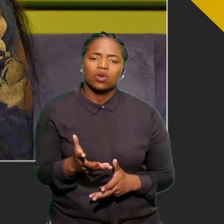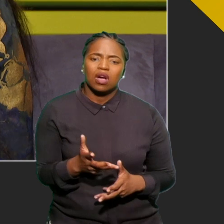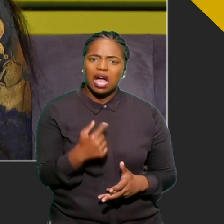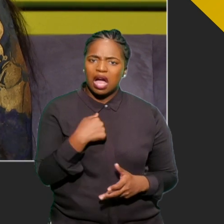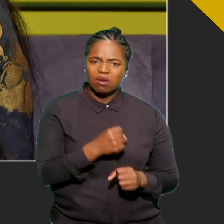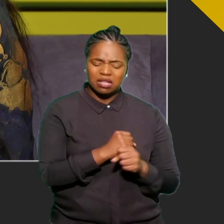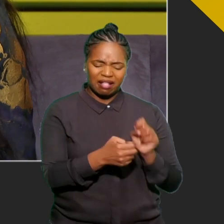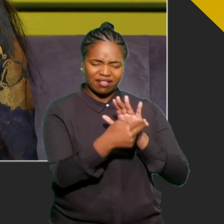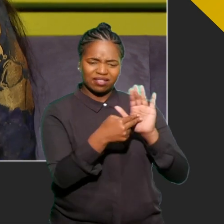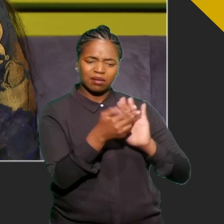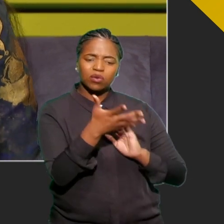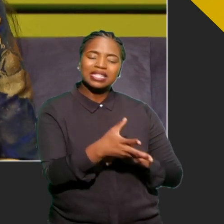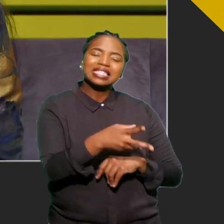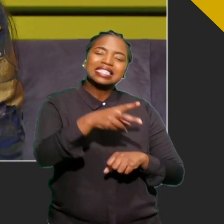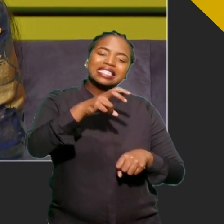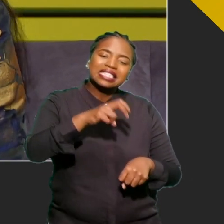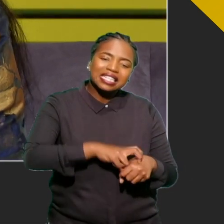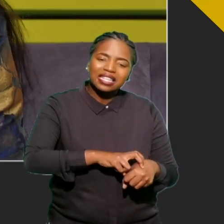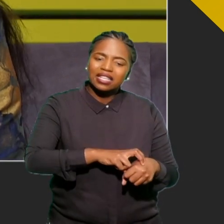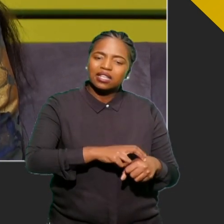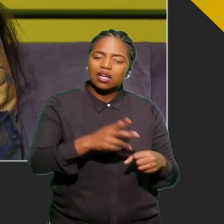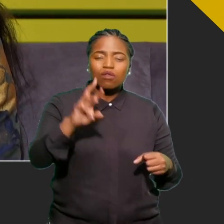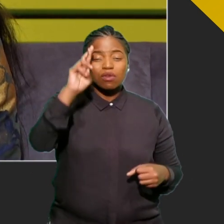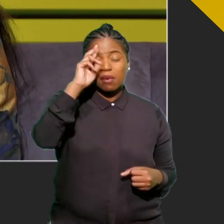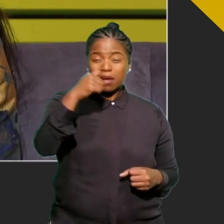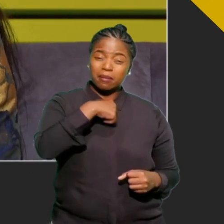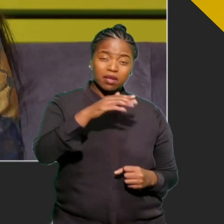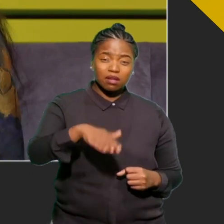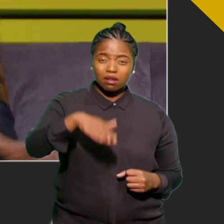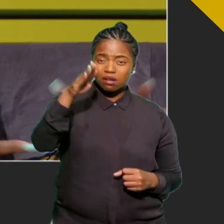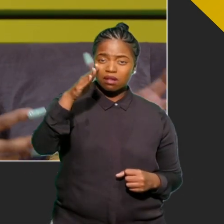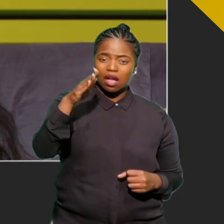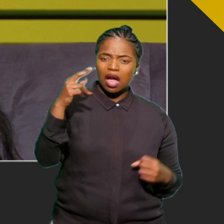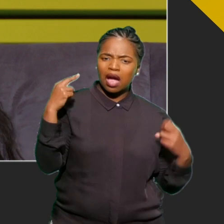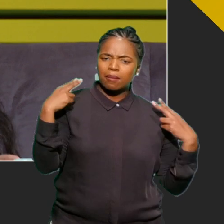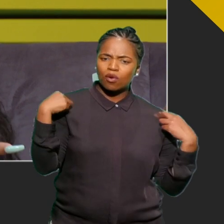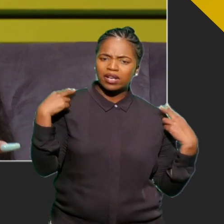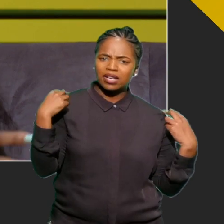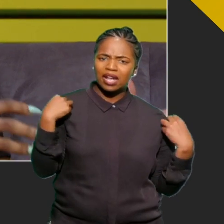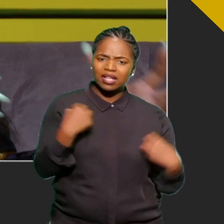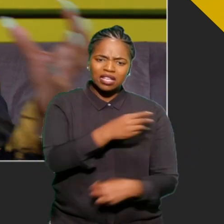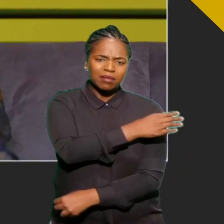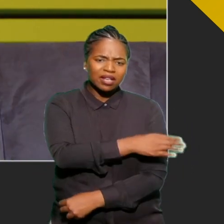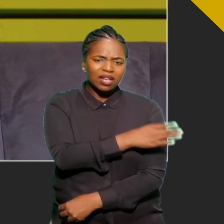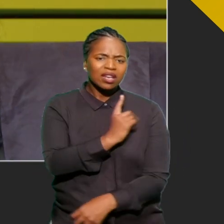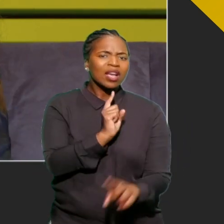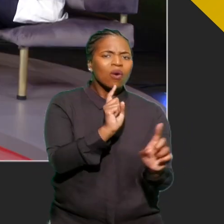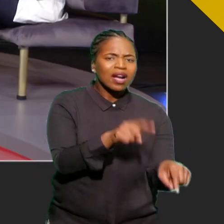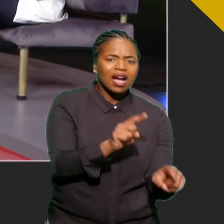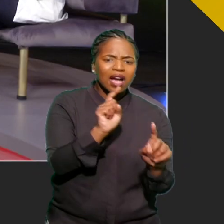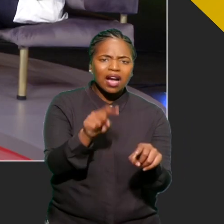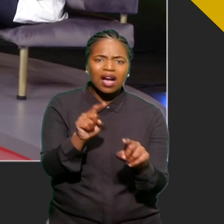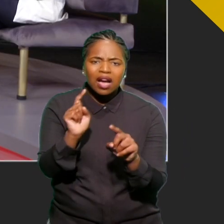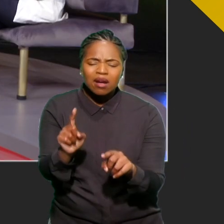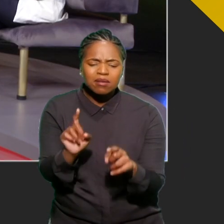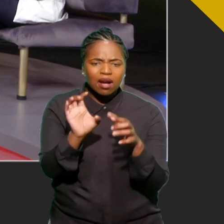ostracize and stigmatize. So we need I remember when I was growing up, we used to have nurses, mobile clinics that will come in Makaya